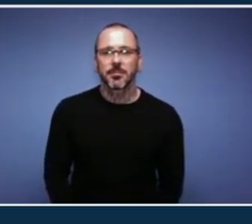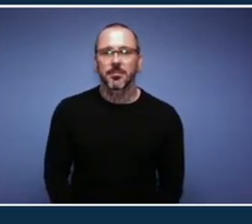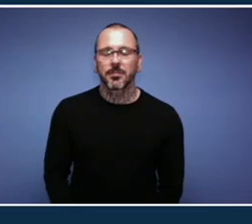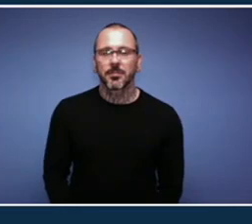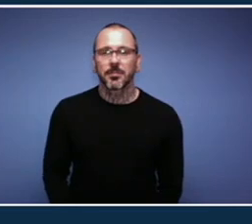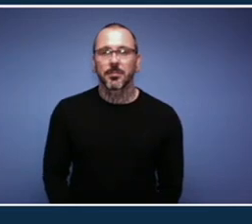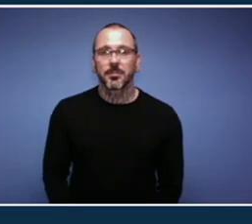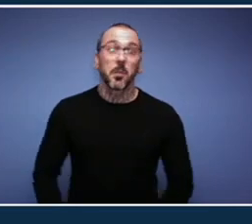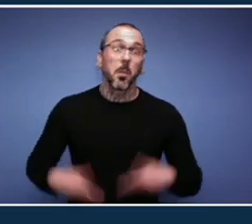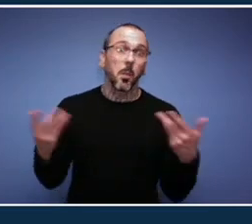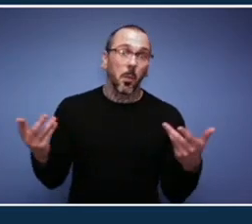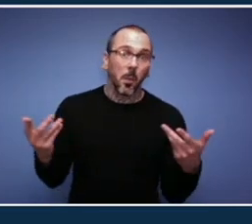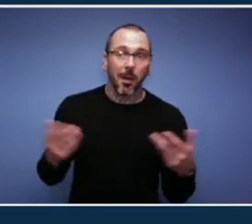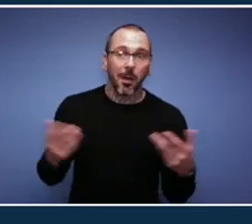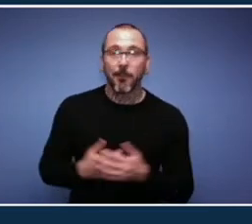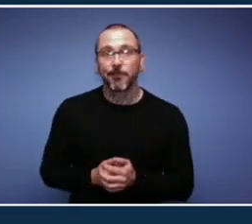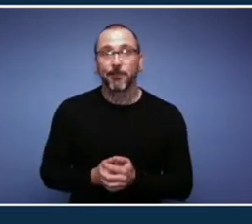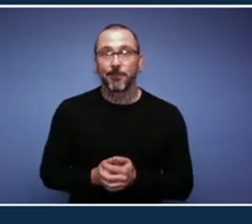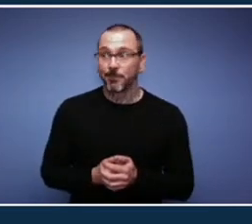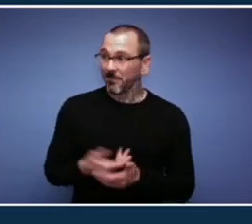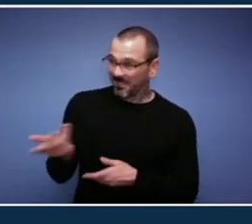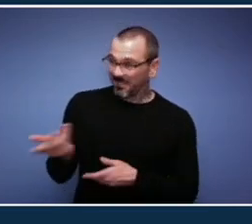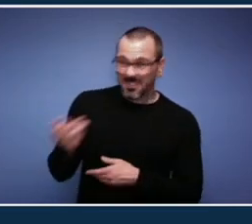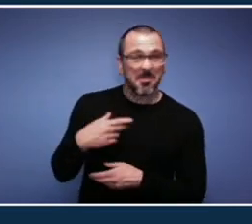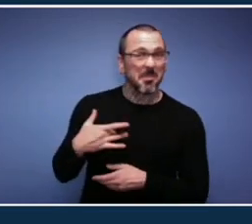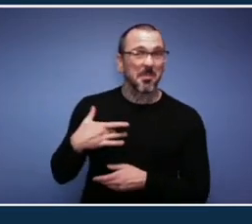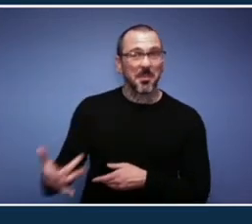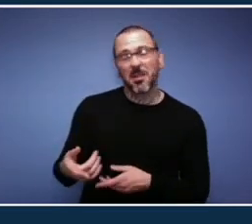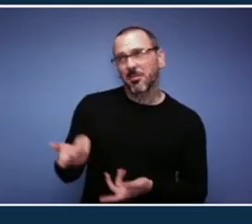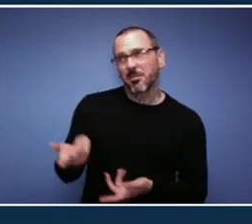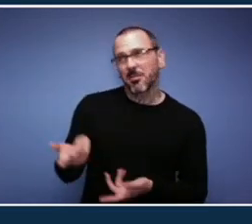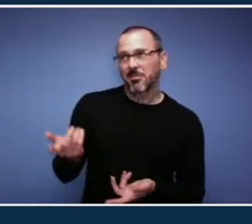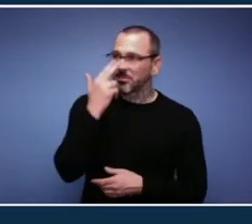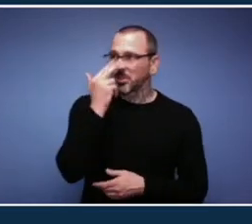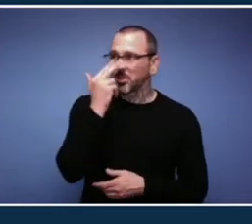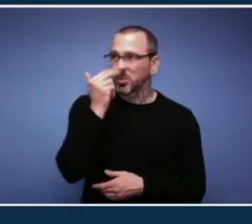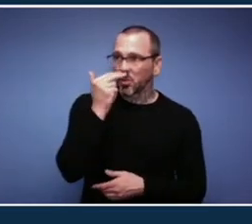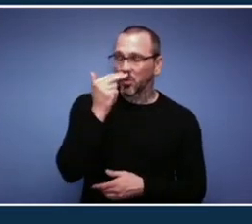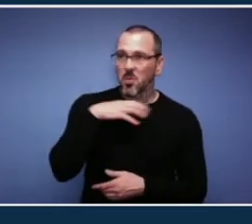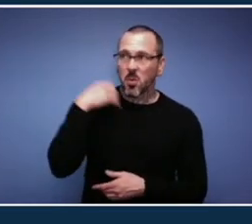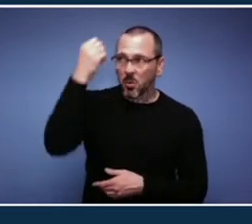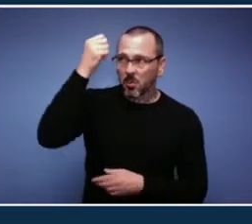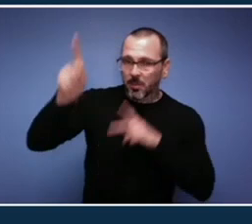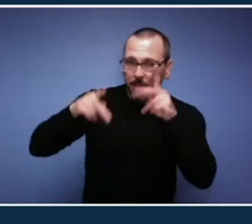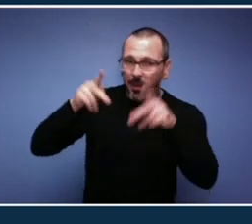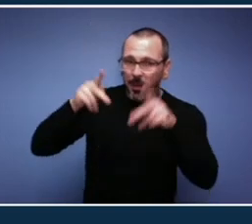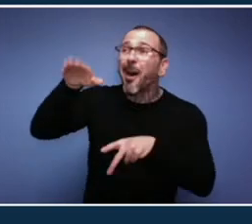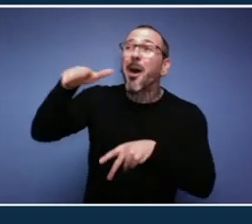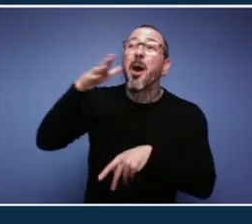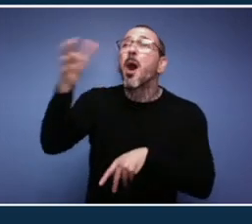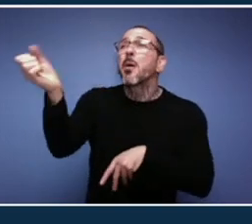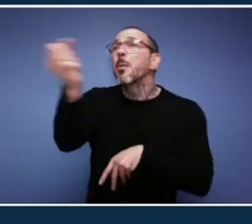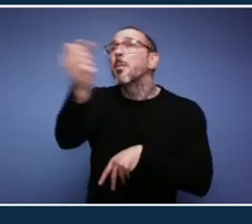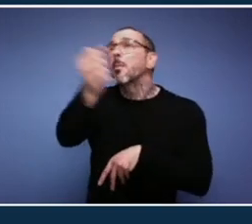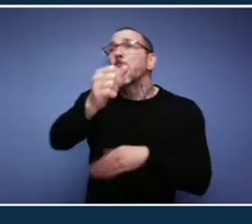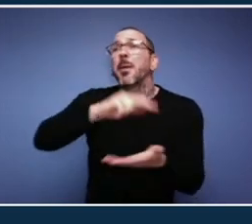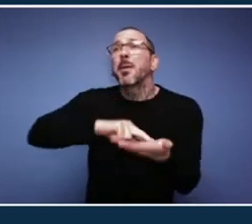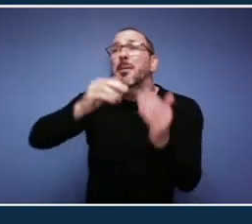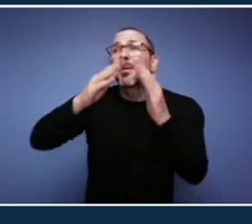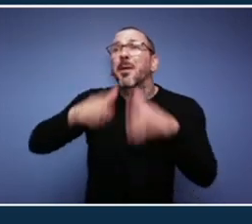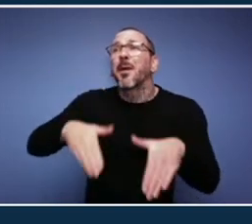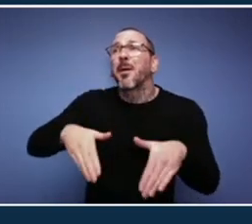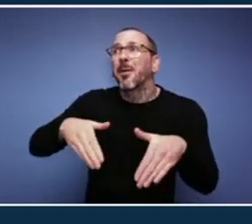threat, sort of a threatening joke to our elders. Yeah. I mean, it's sometimes referred to, this kind